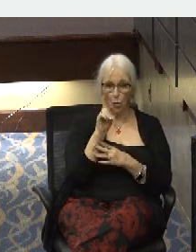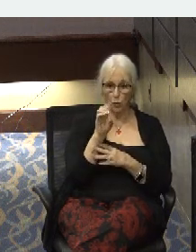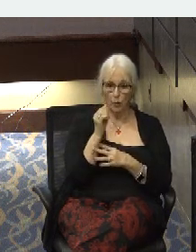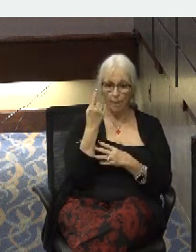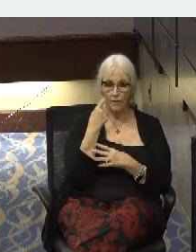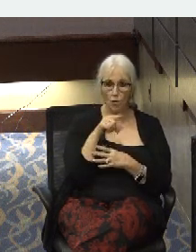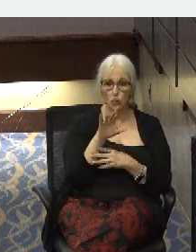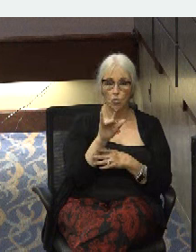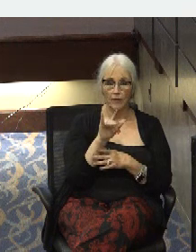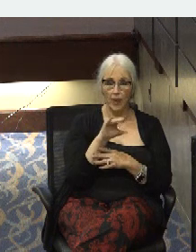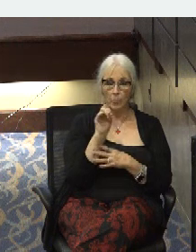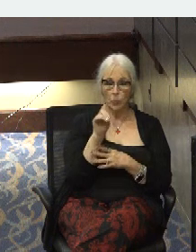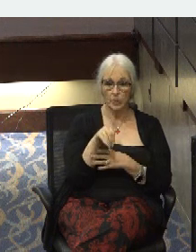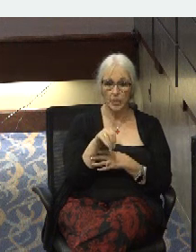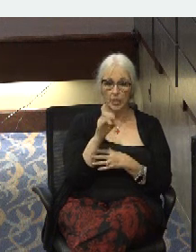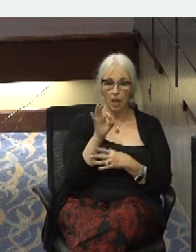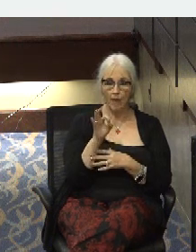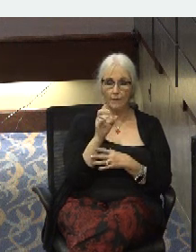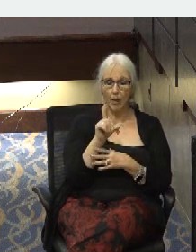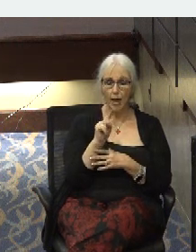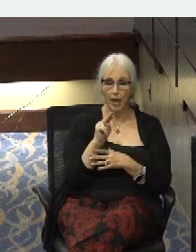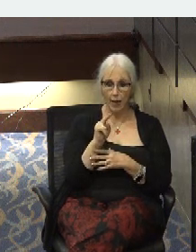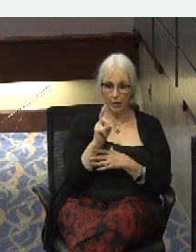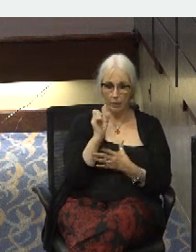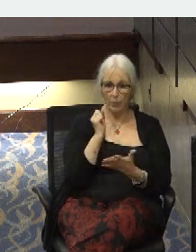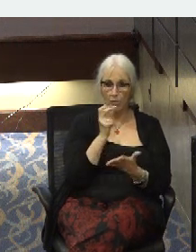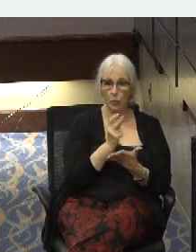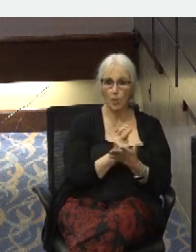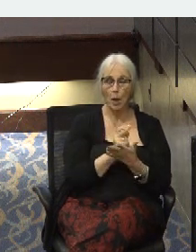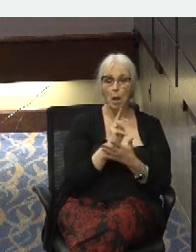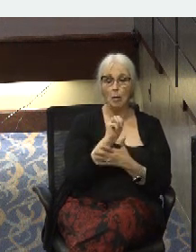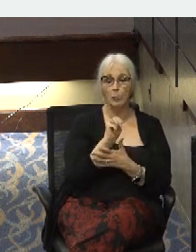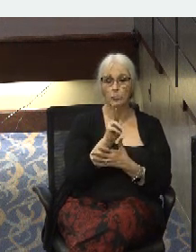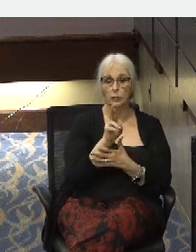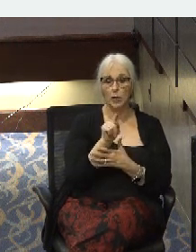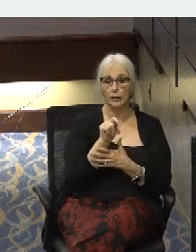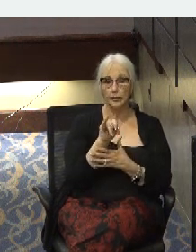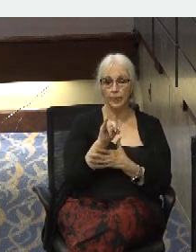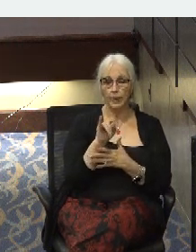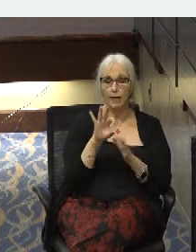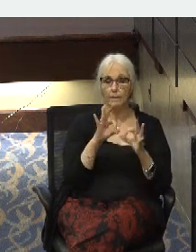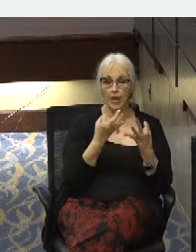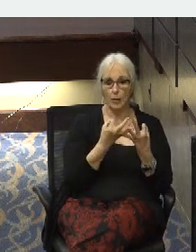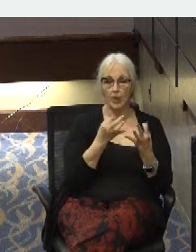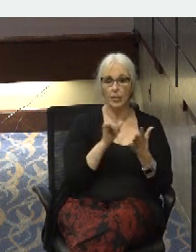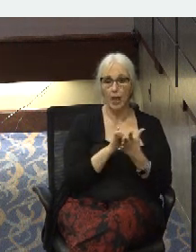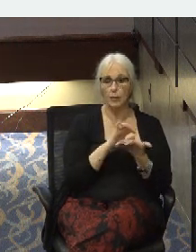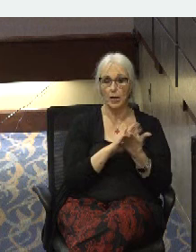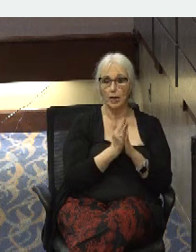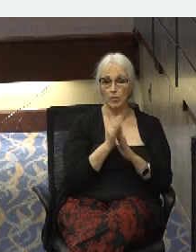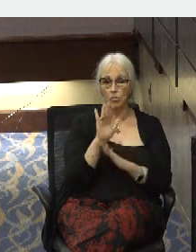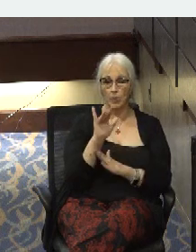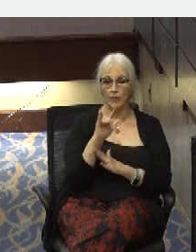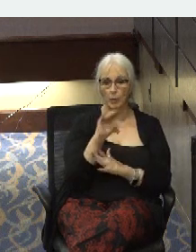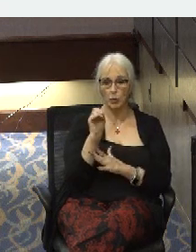for 25% of the land to be approved for multifamily. And so that would bring this up to